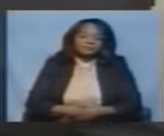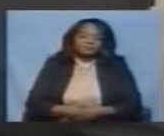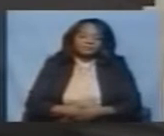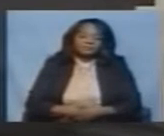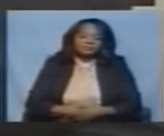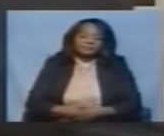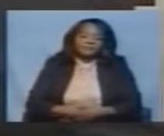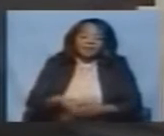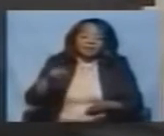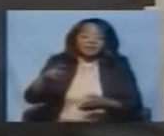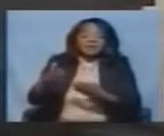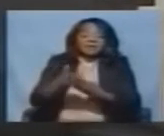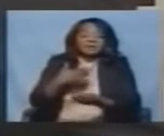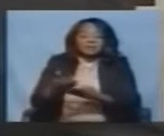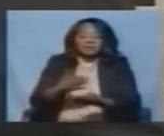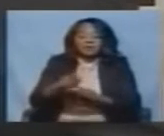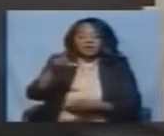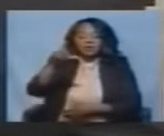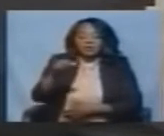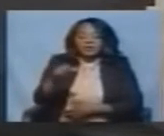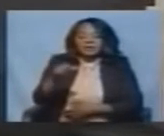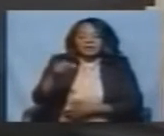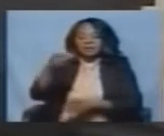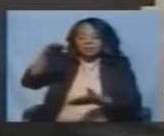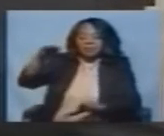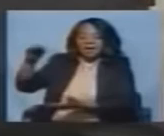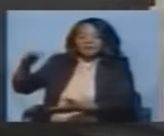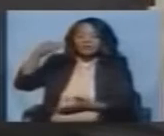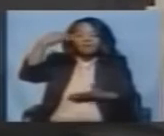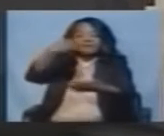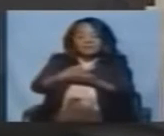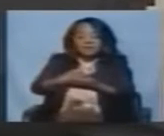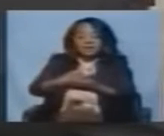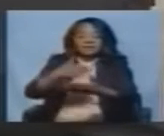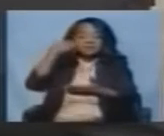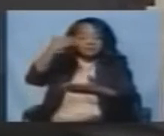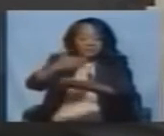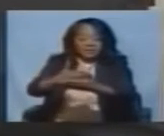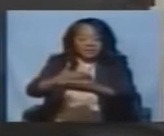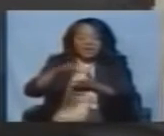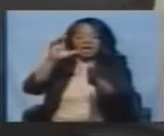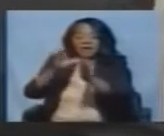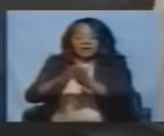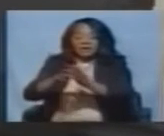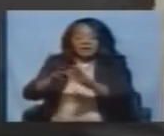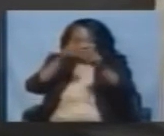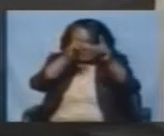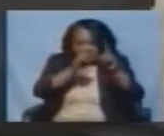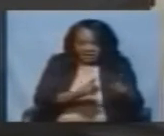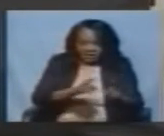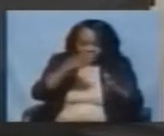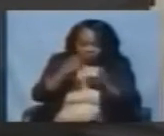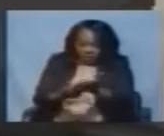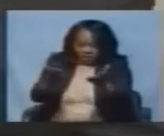but that is simply give me 20 bags of cement. You see, I can decide to code what I want in the specifications. I can